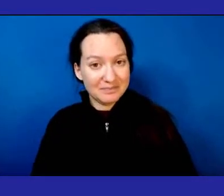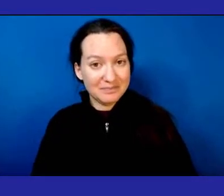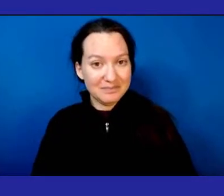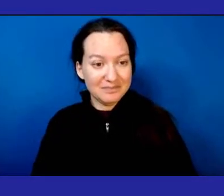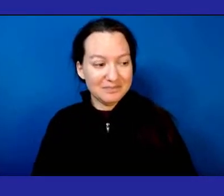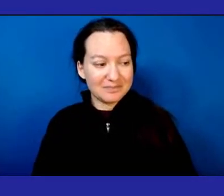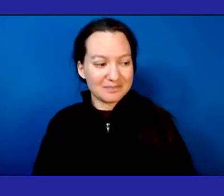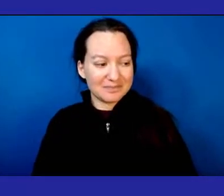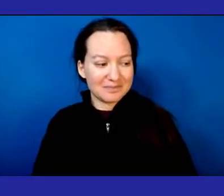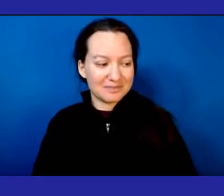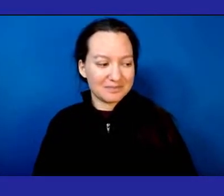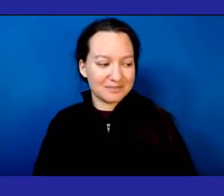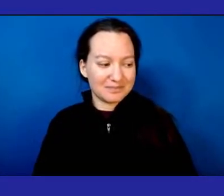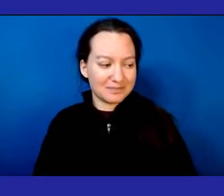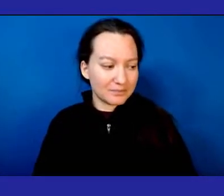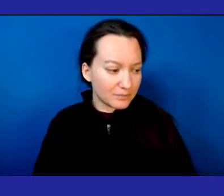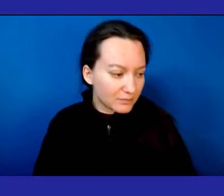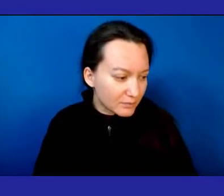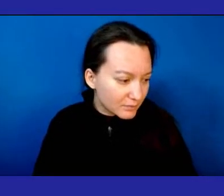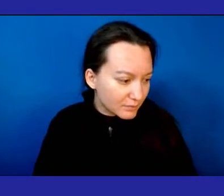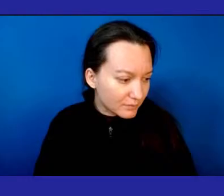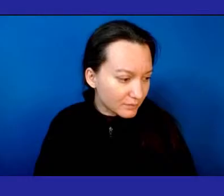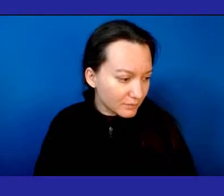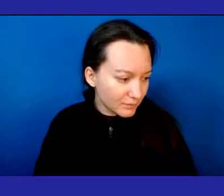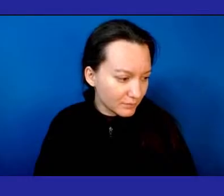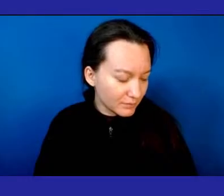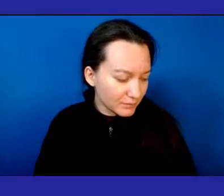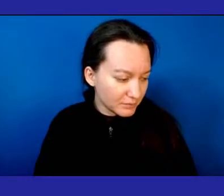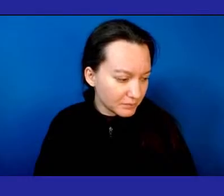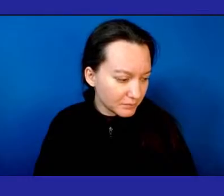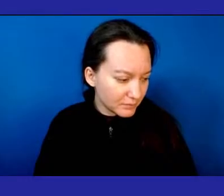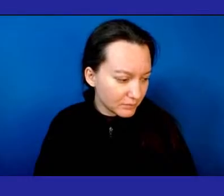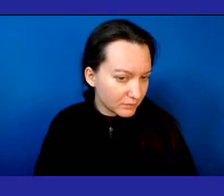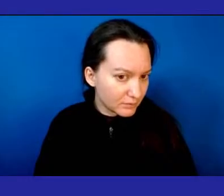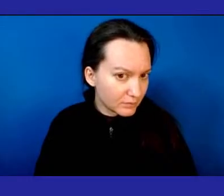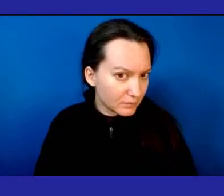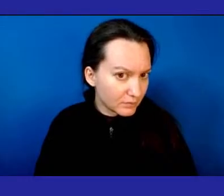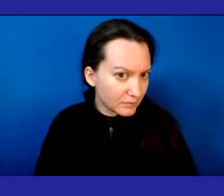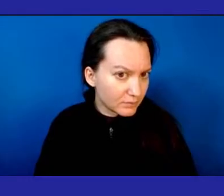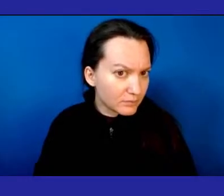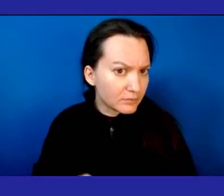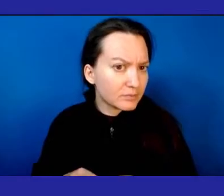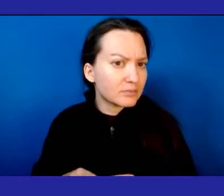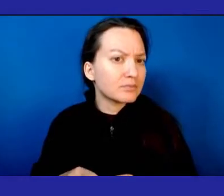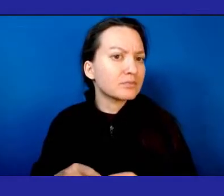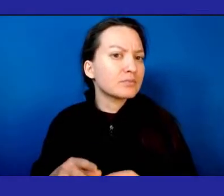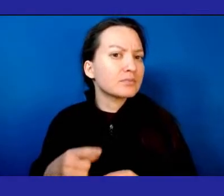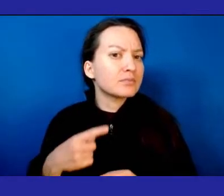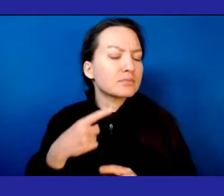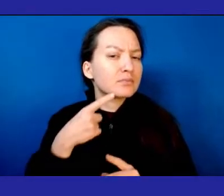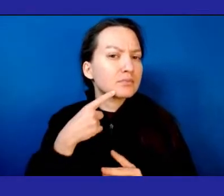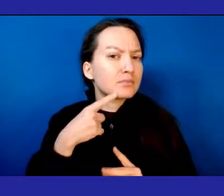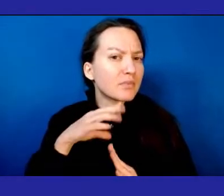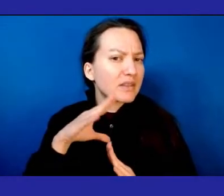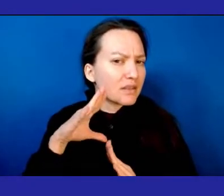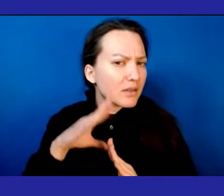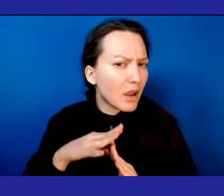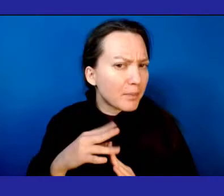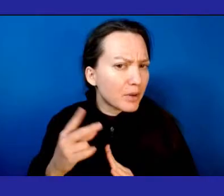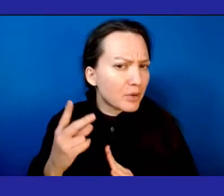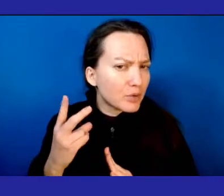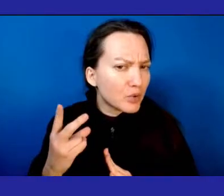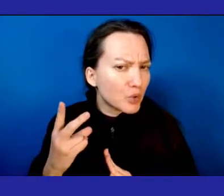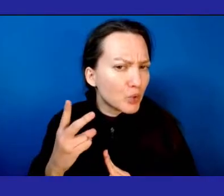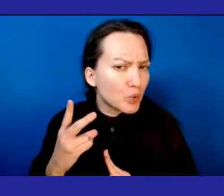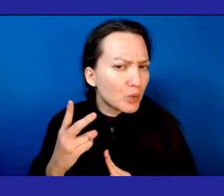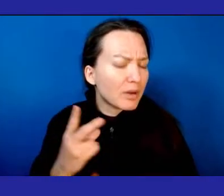do so much. What would you say might be the top 2 patient-facing things you're